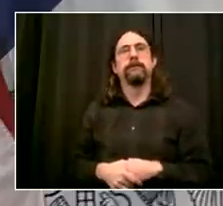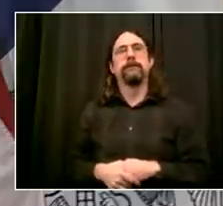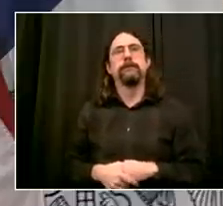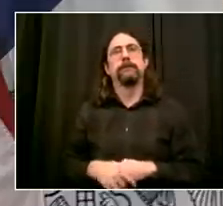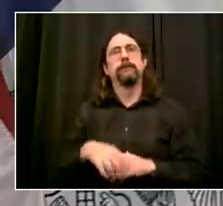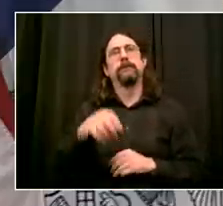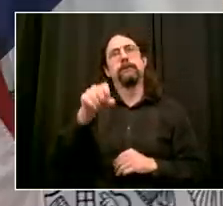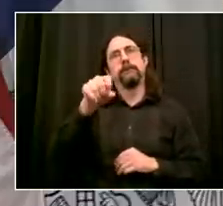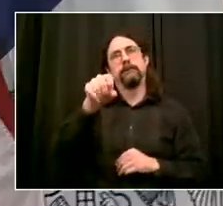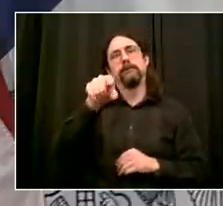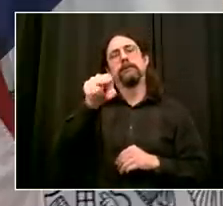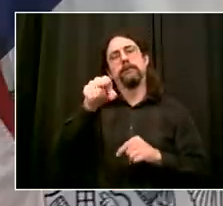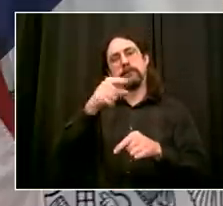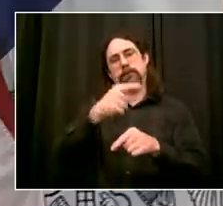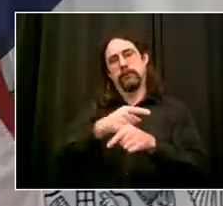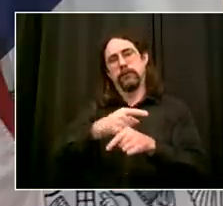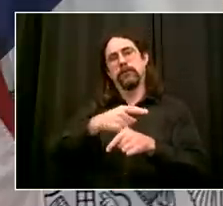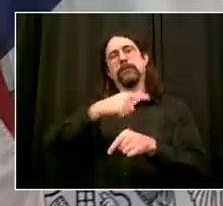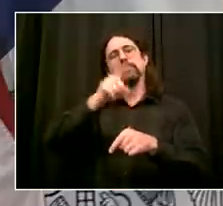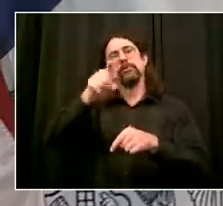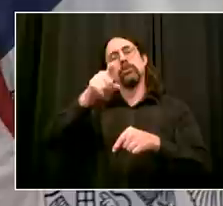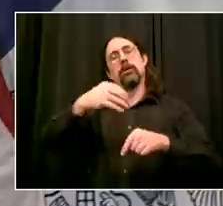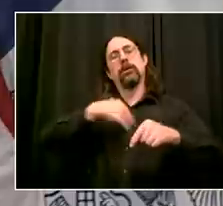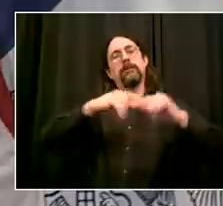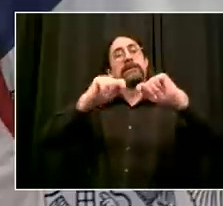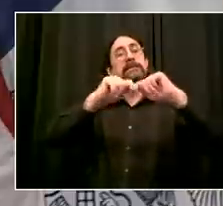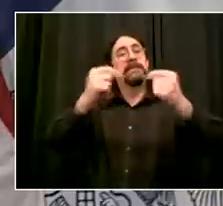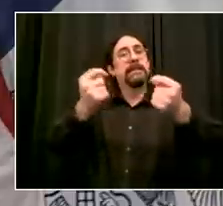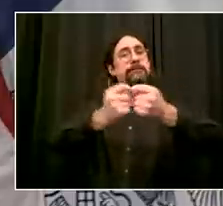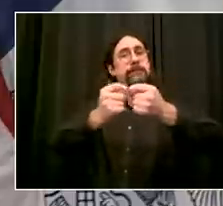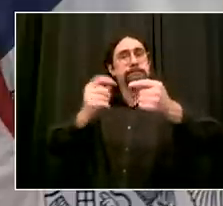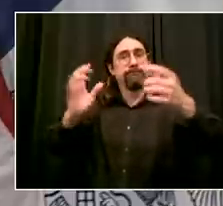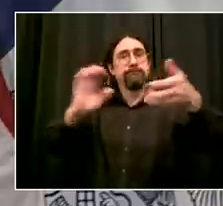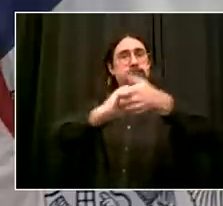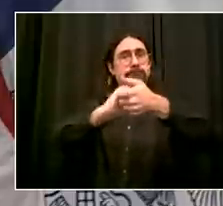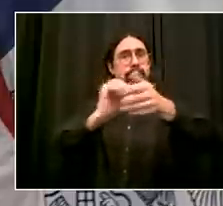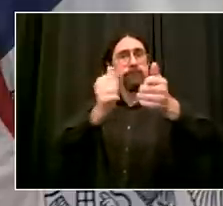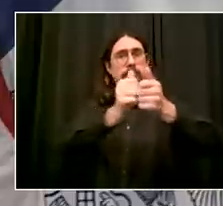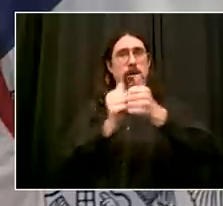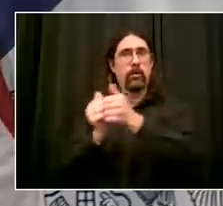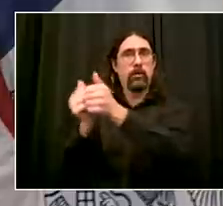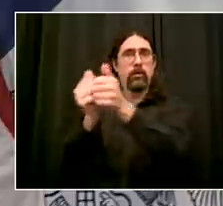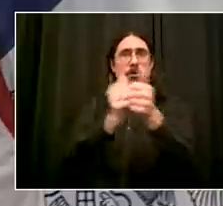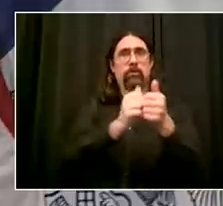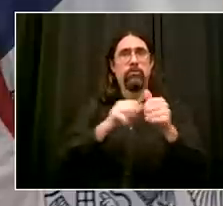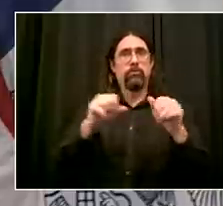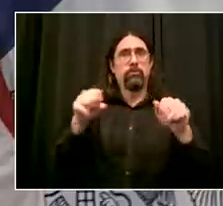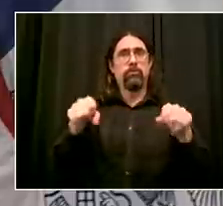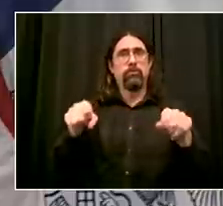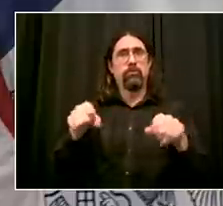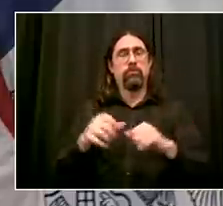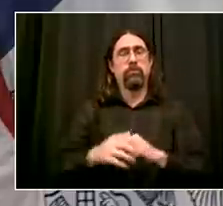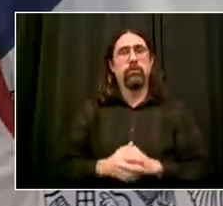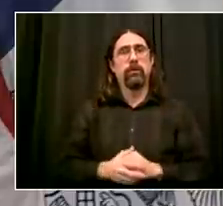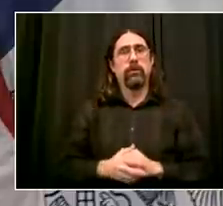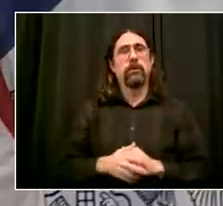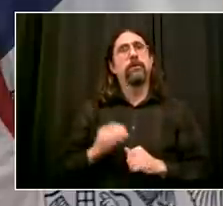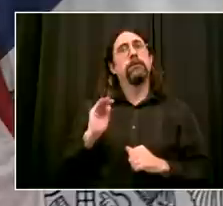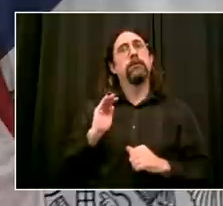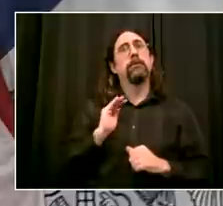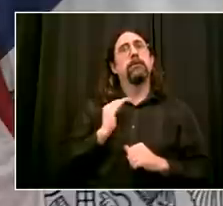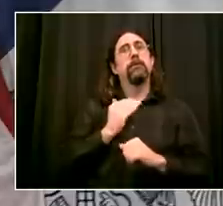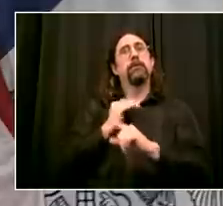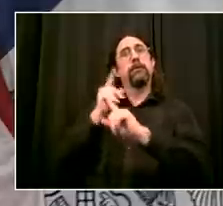be in the work of helping patients with the greatest needs. We did see, to be fair, some amazing